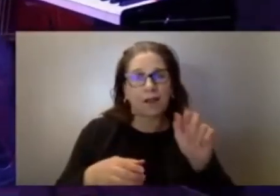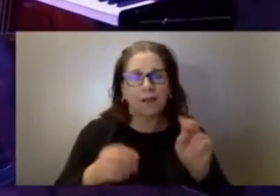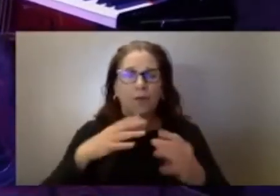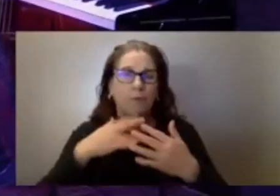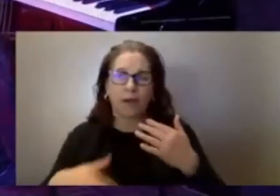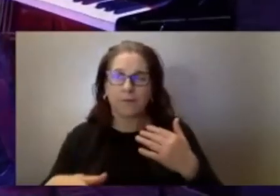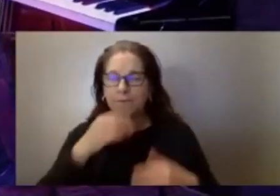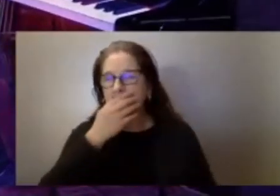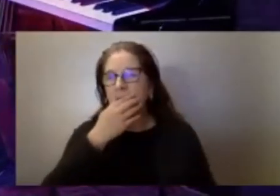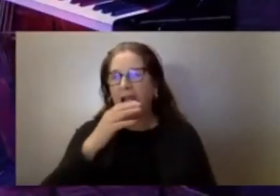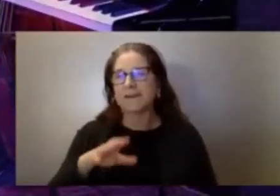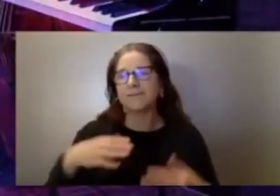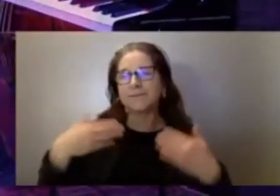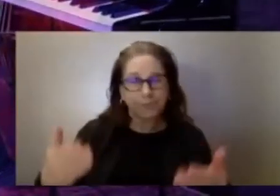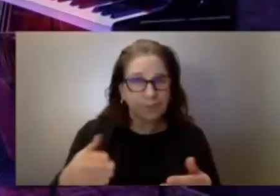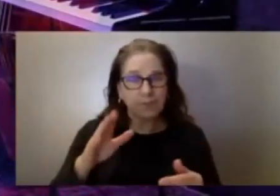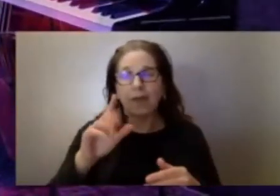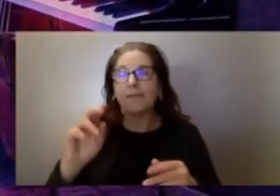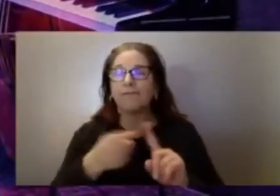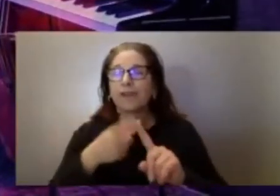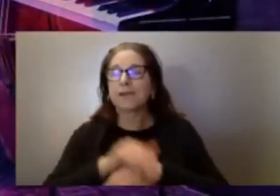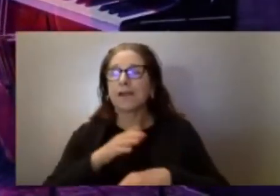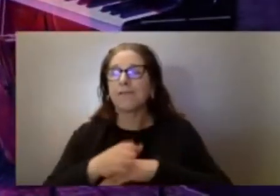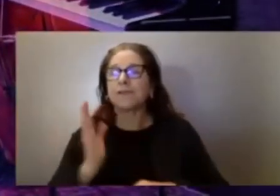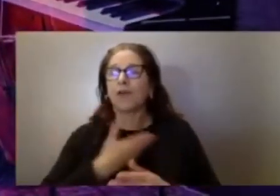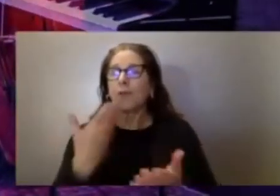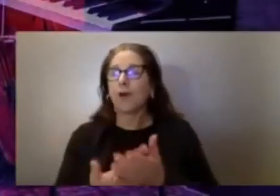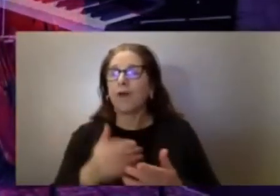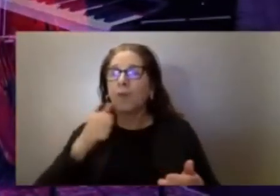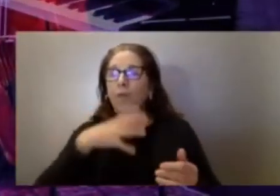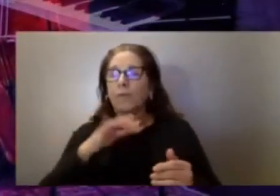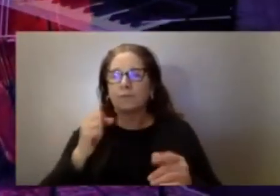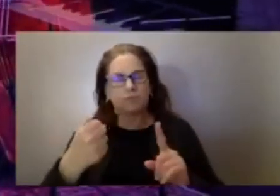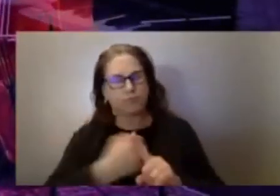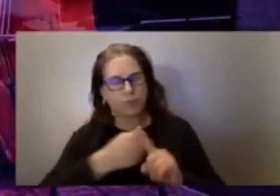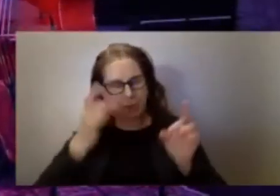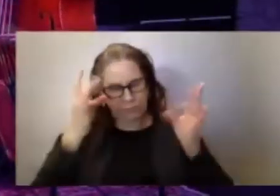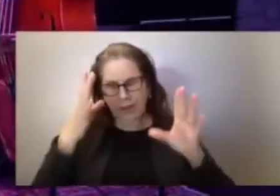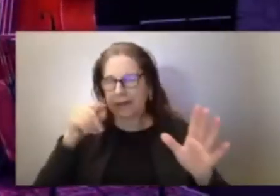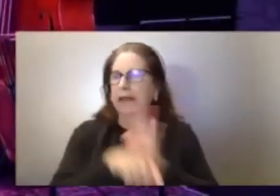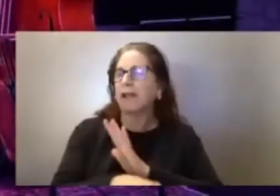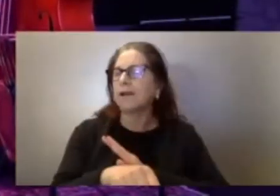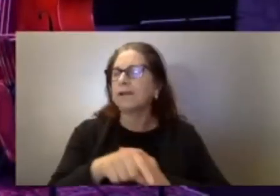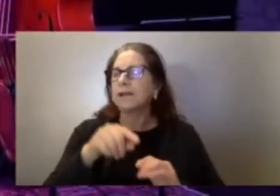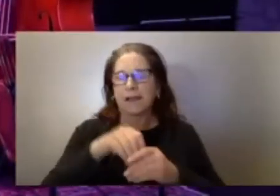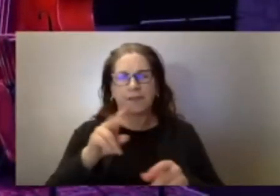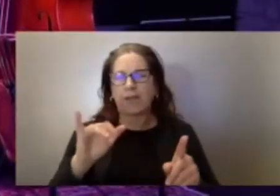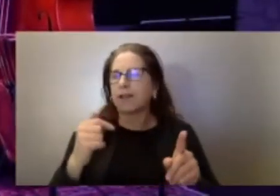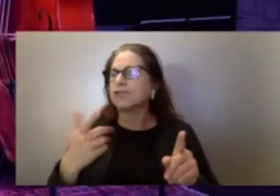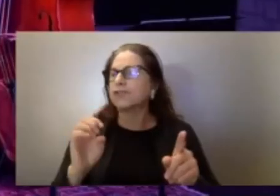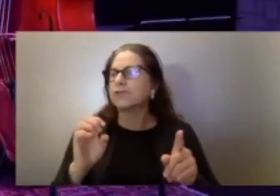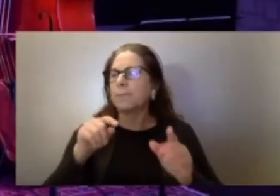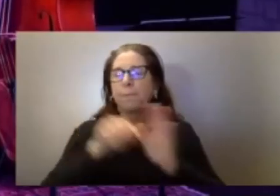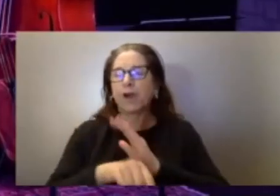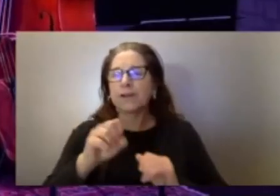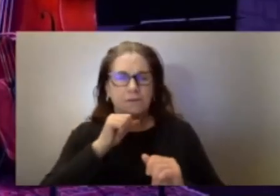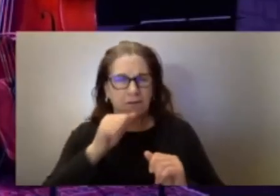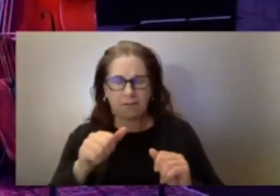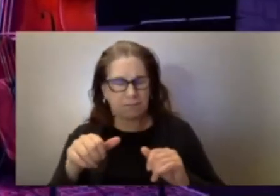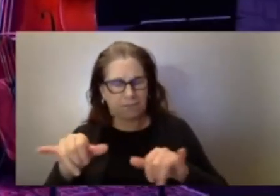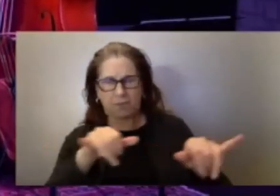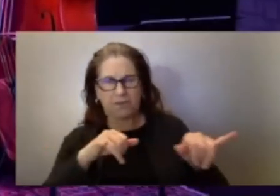by marriage, clan, or blood. The first night after our arrival, a woman is brutally killed